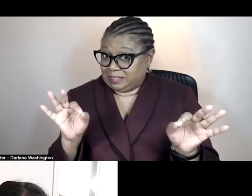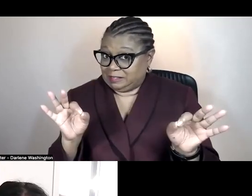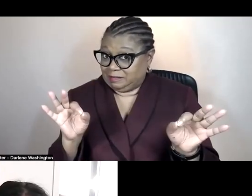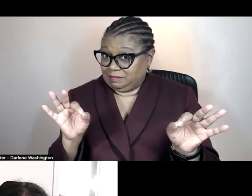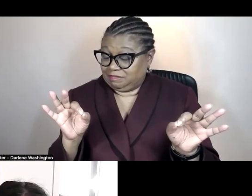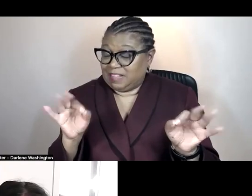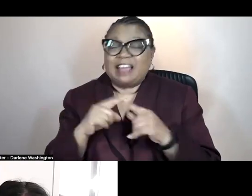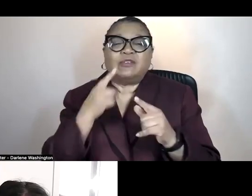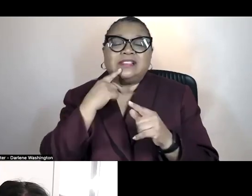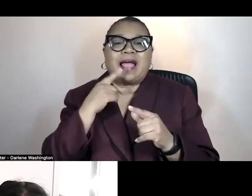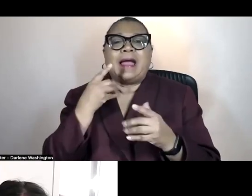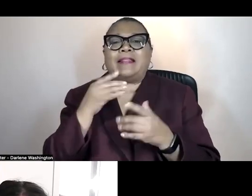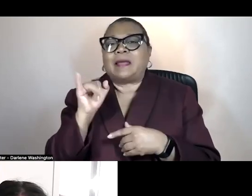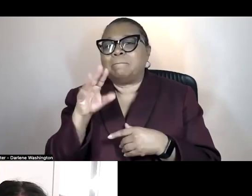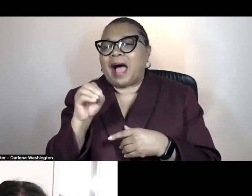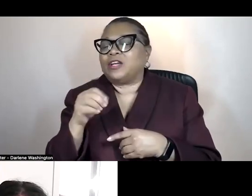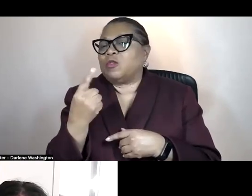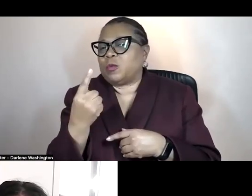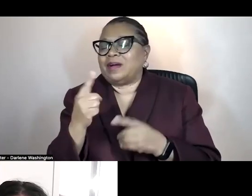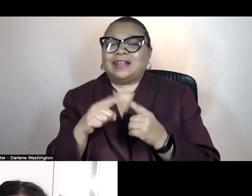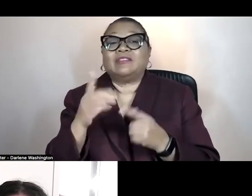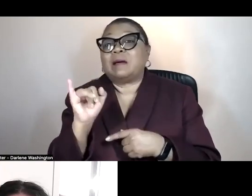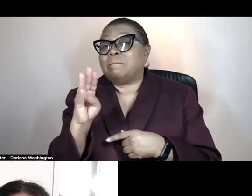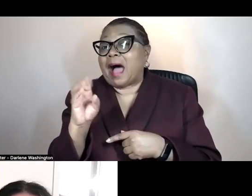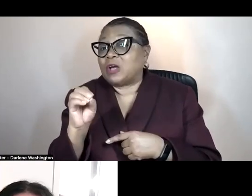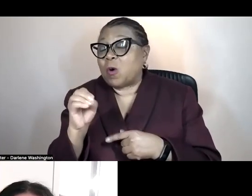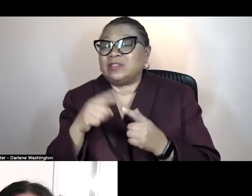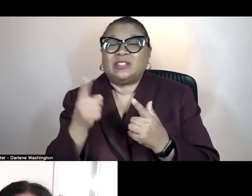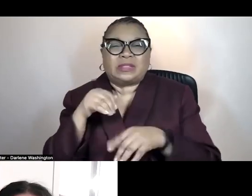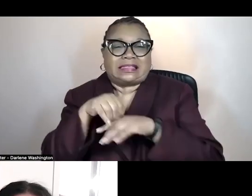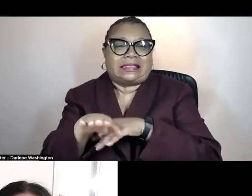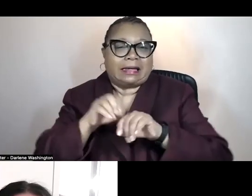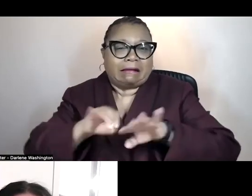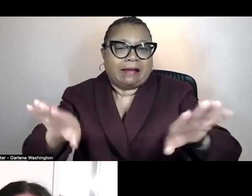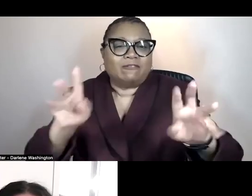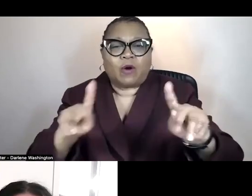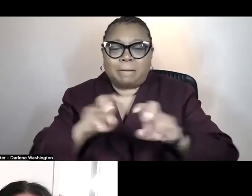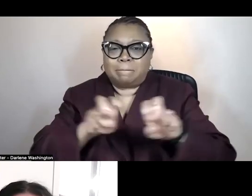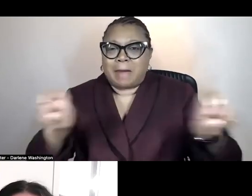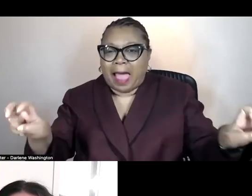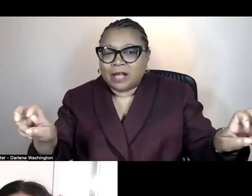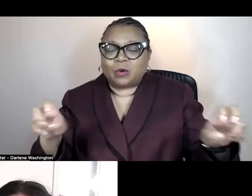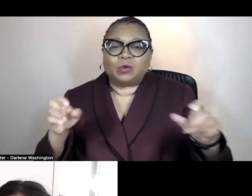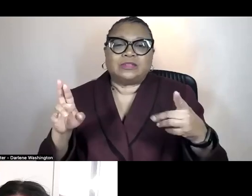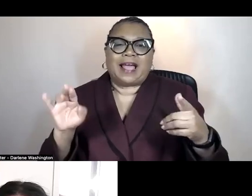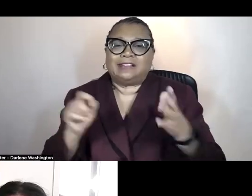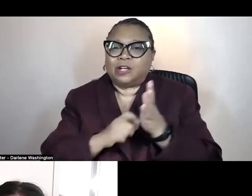which if we say that the bio is the one, right? So the bio is the one that you're sending out for panels and to